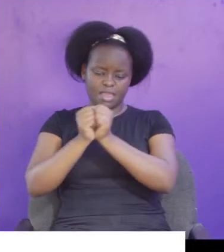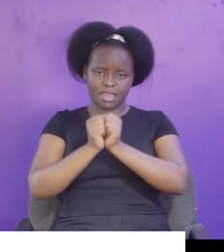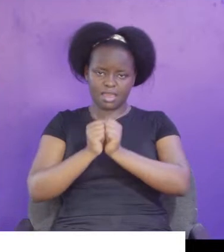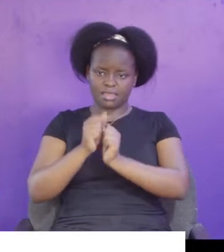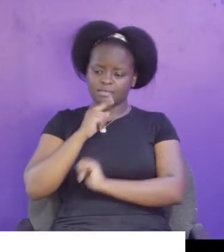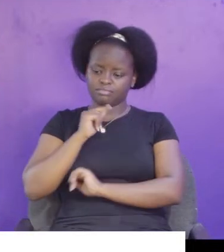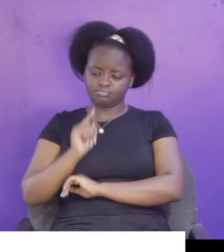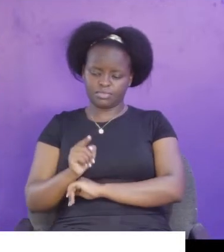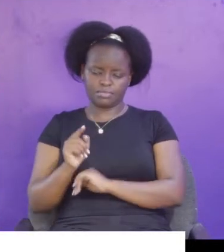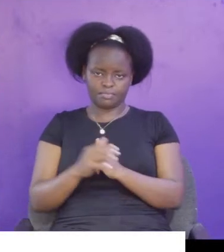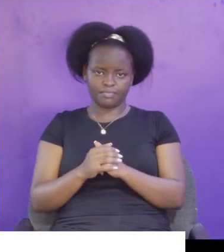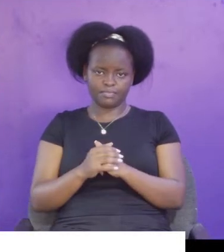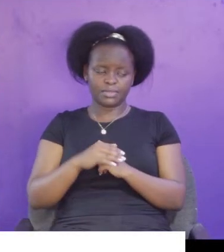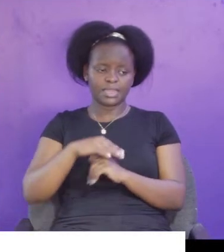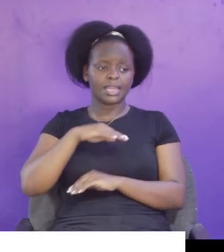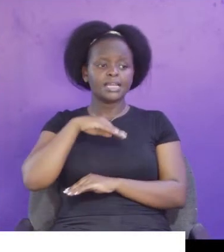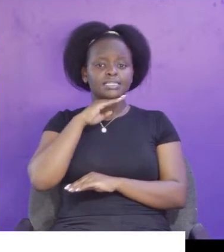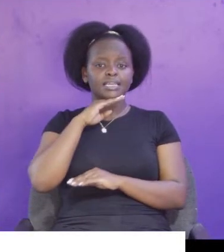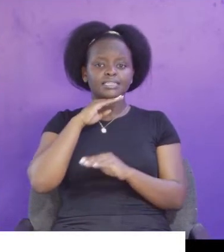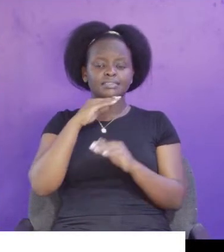He died in my arms.